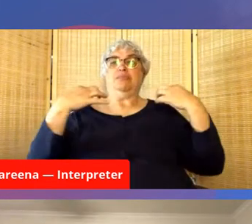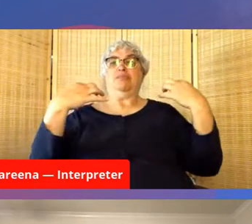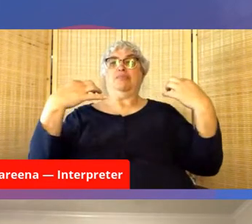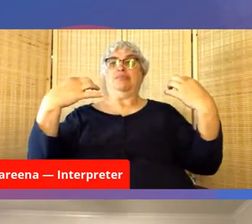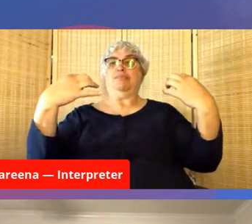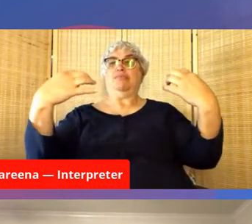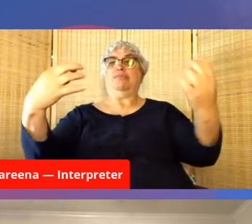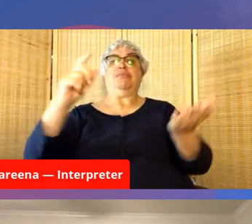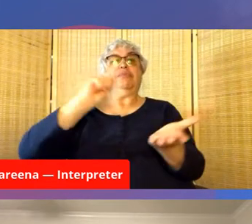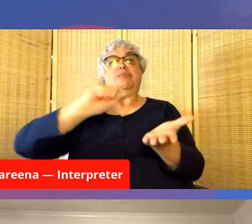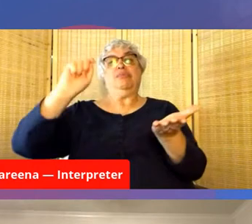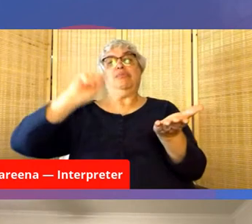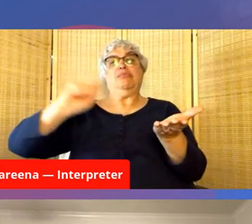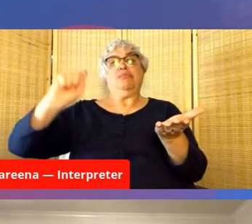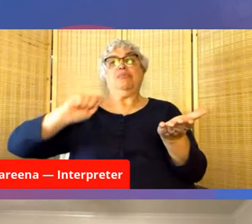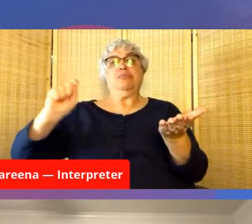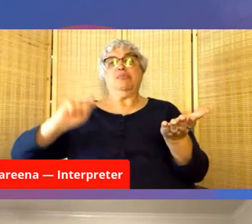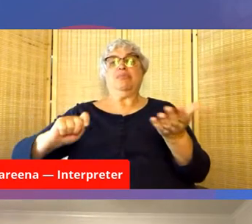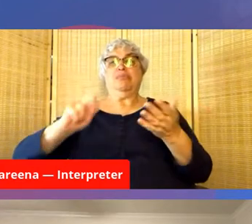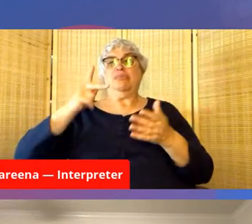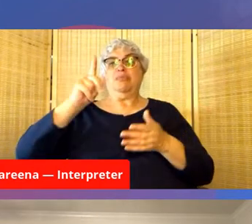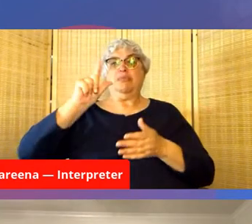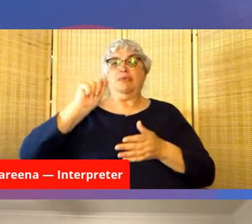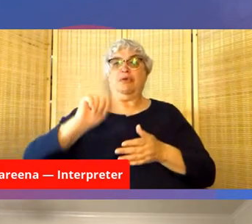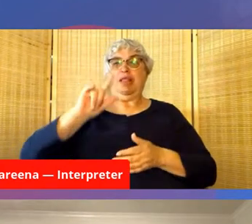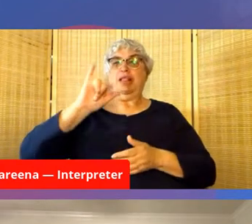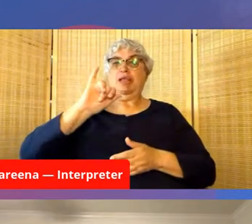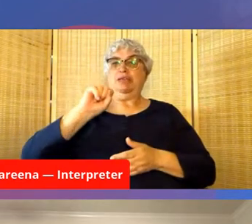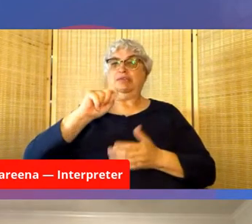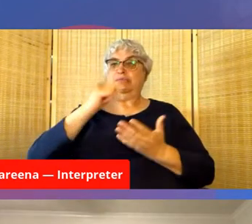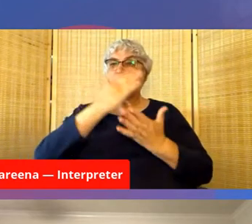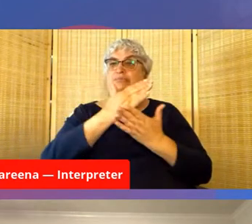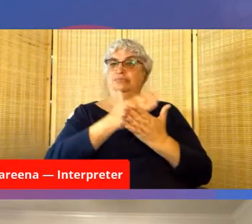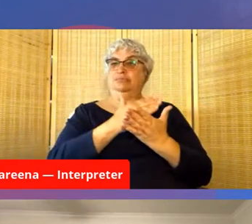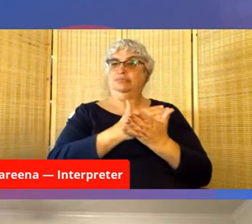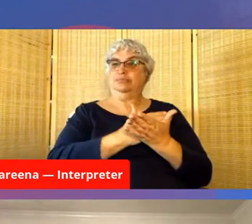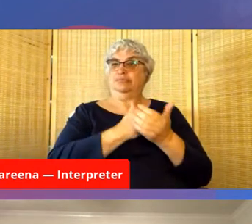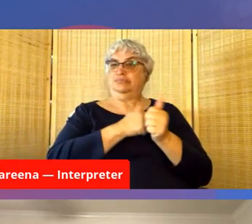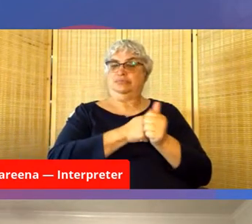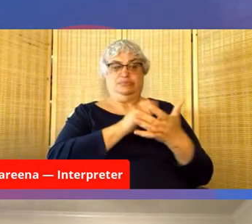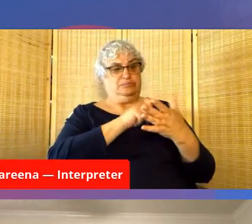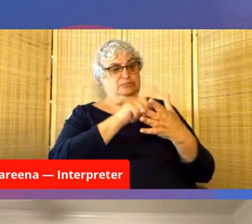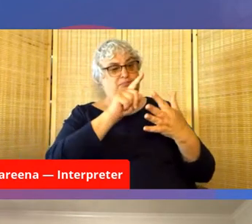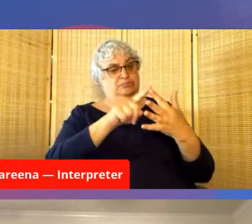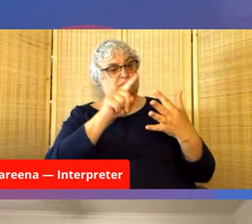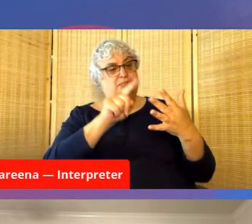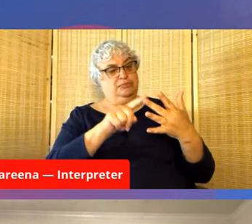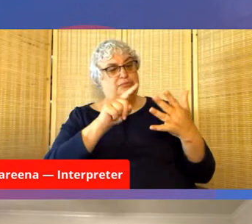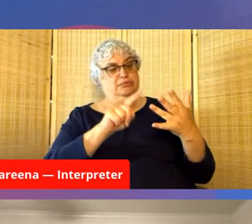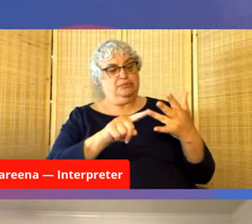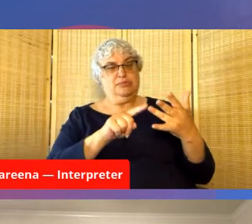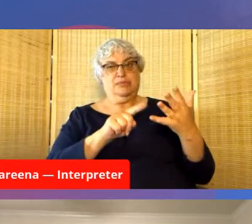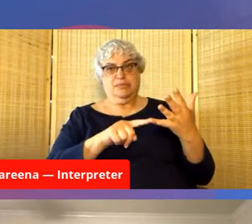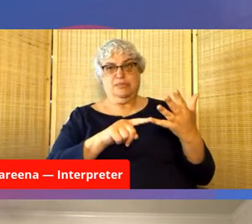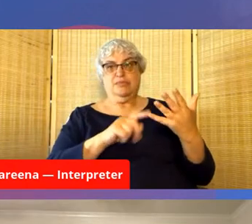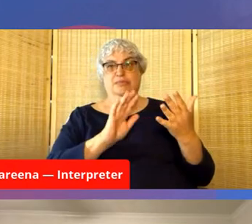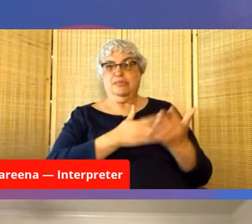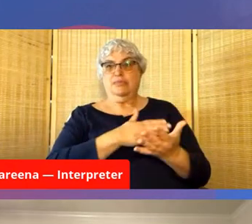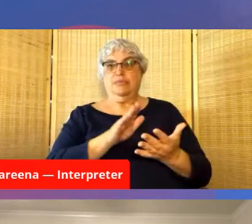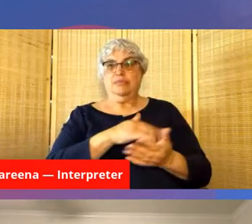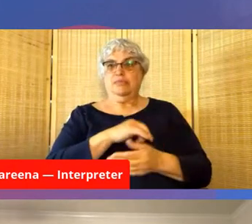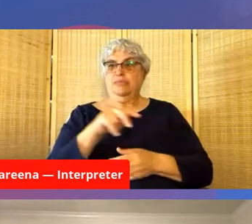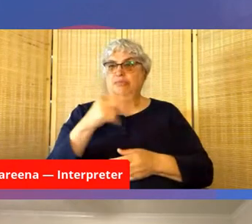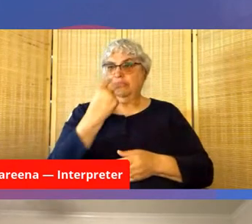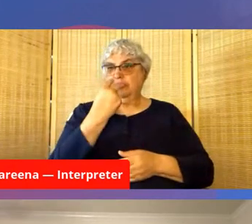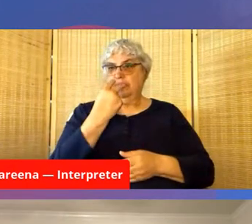well-written, let's say we have a playlist and we decided that we were going to do these songs, and we go to the concert and Arturo looks at me